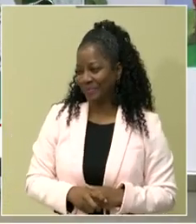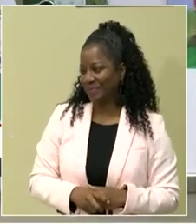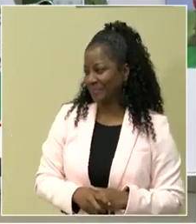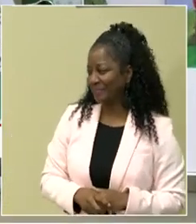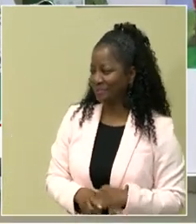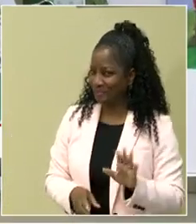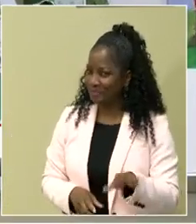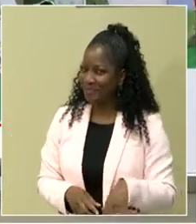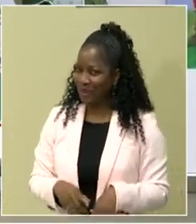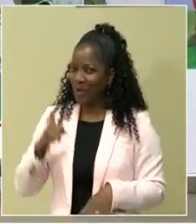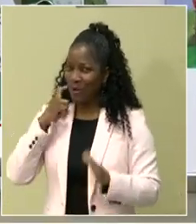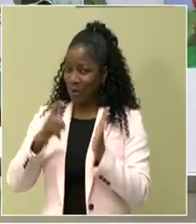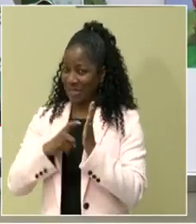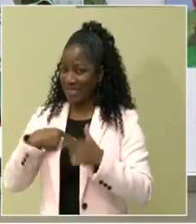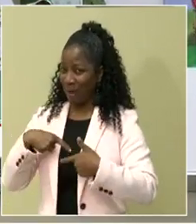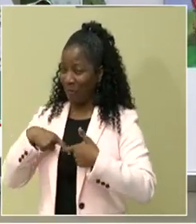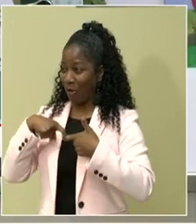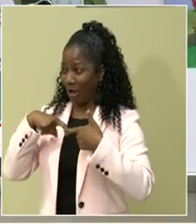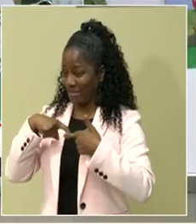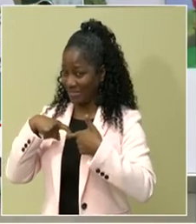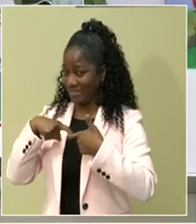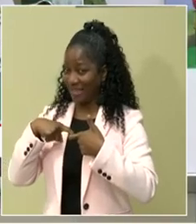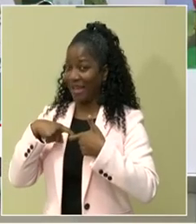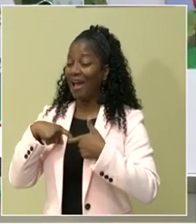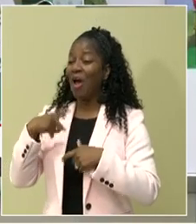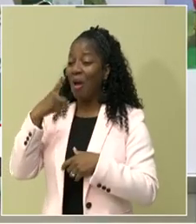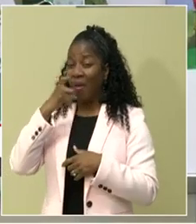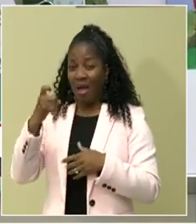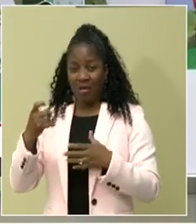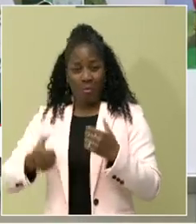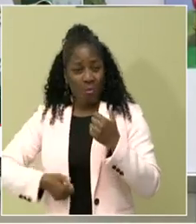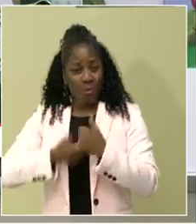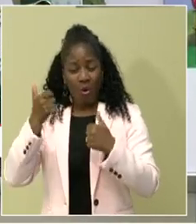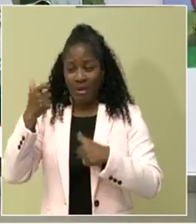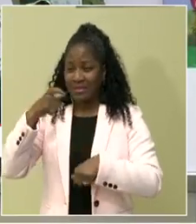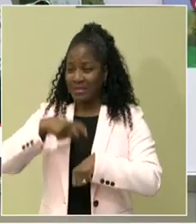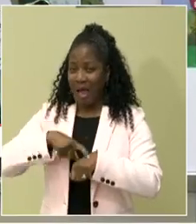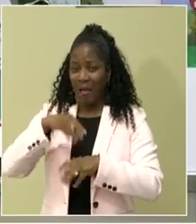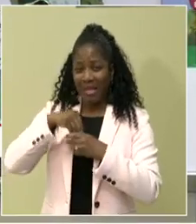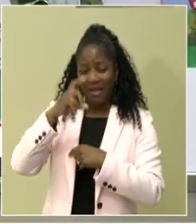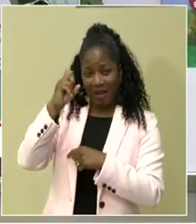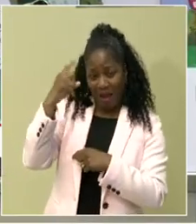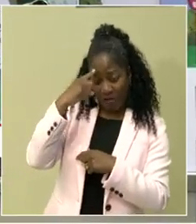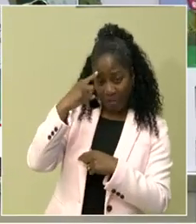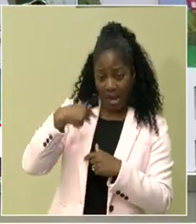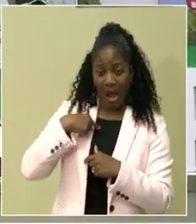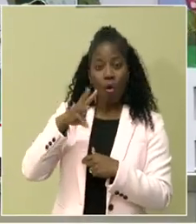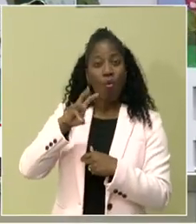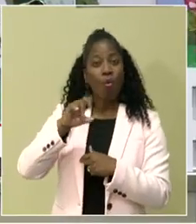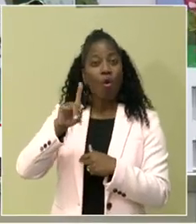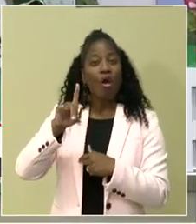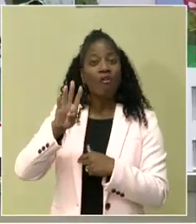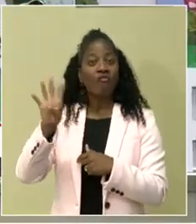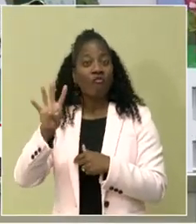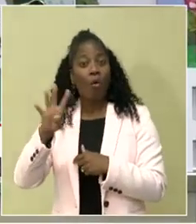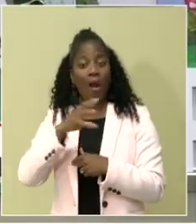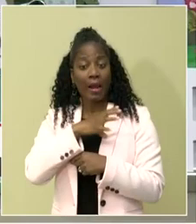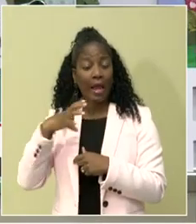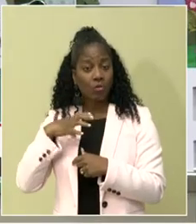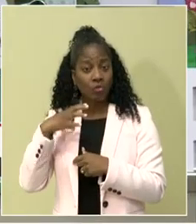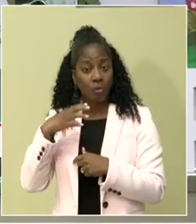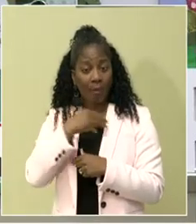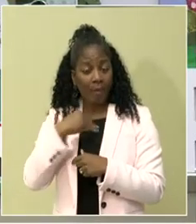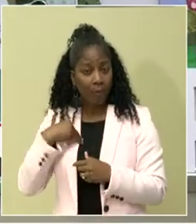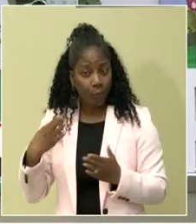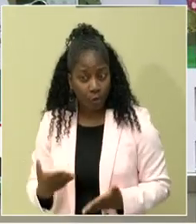You noticed that I paused because all the time I was in government as a Ward 4 council member and several